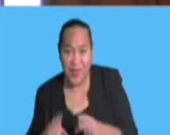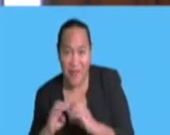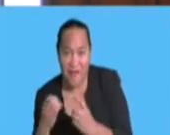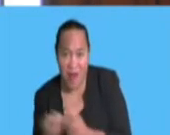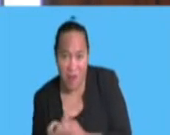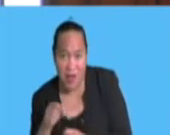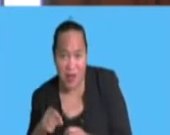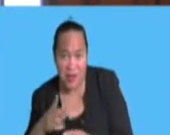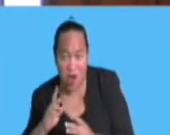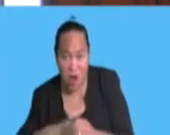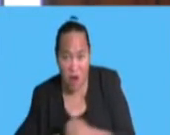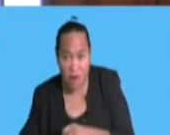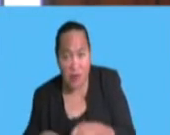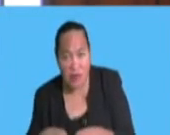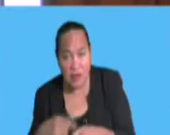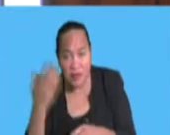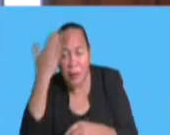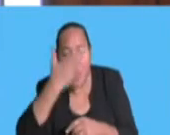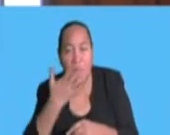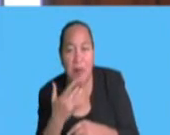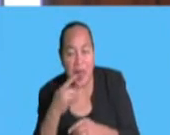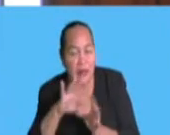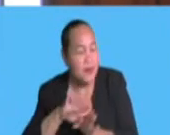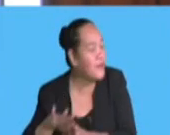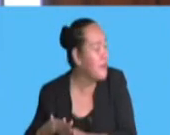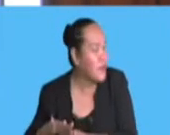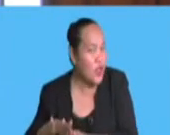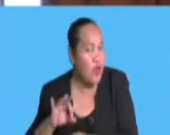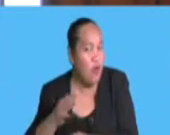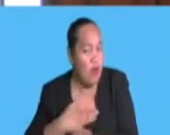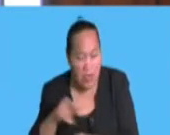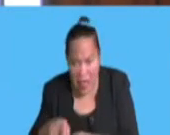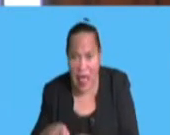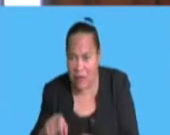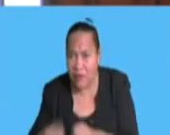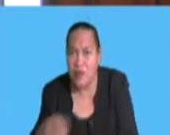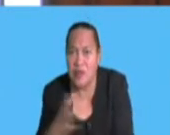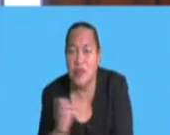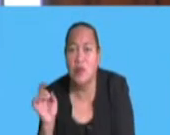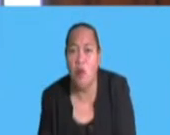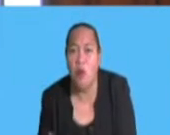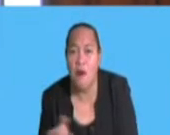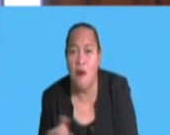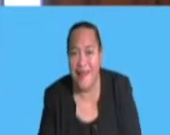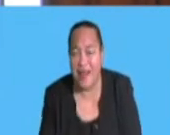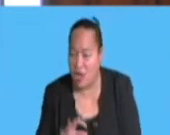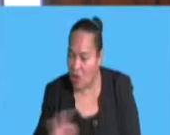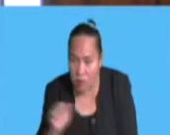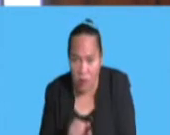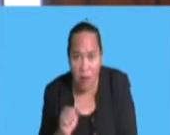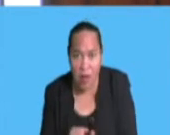should note, has pretty much turned a blind eye on this form of environmental degradation by improper